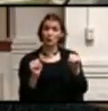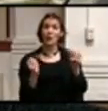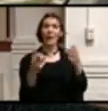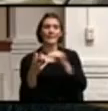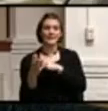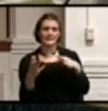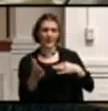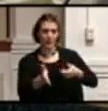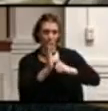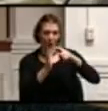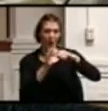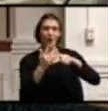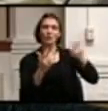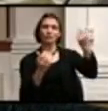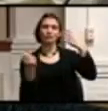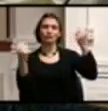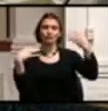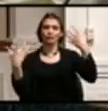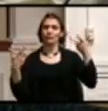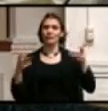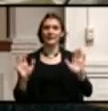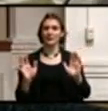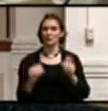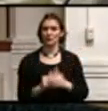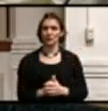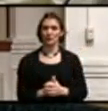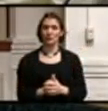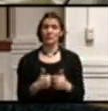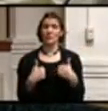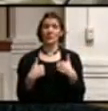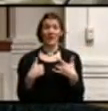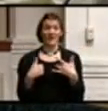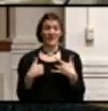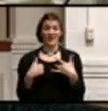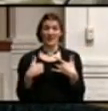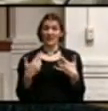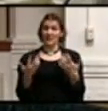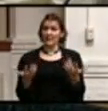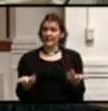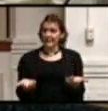goals. I don't really see the